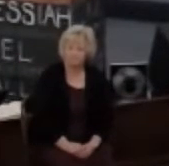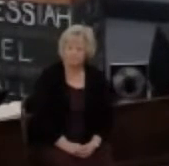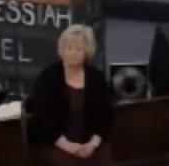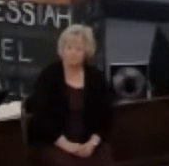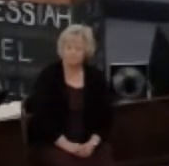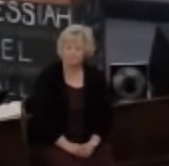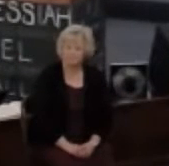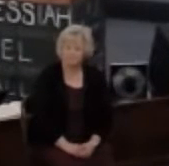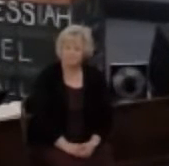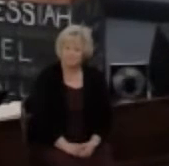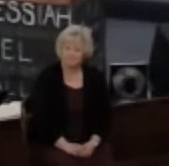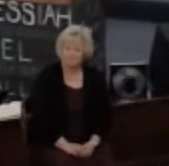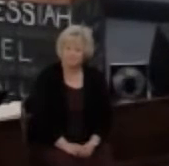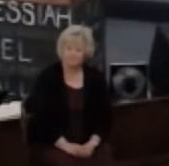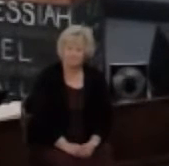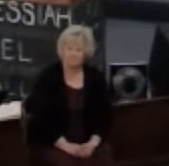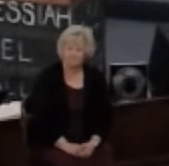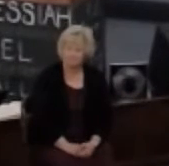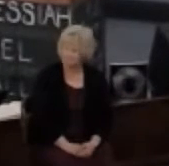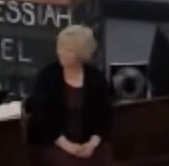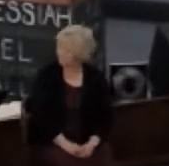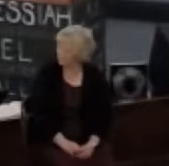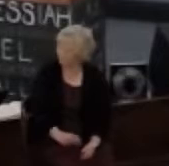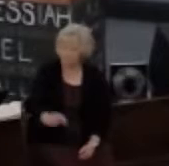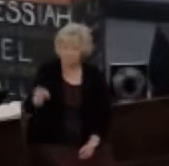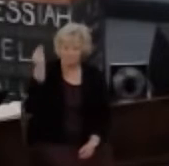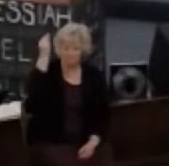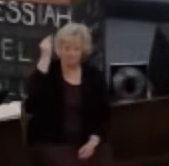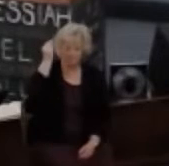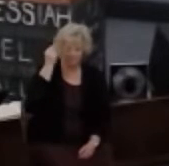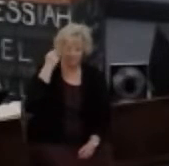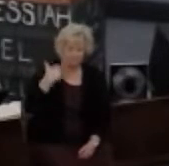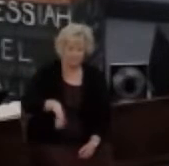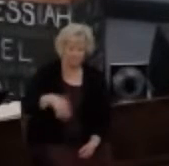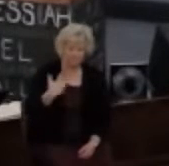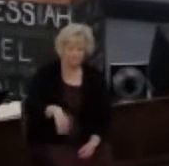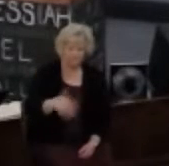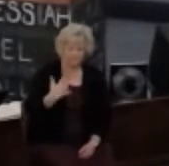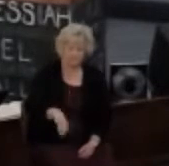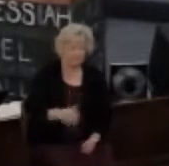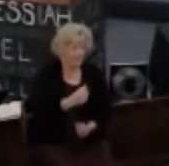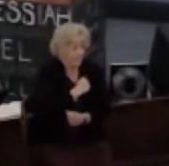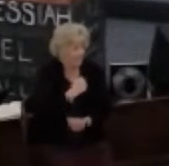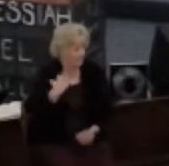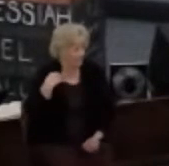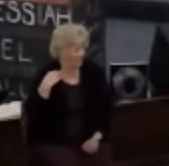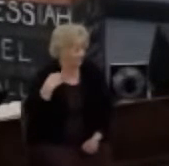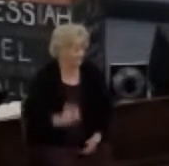Yeah. Four, hop up right off the bat. I love volunteers like this.